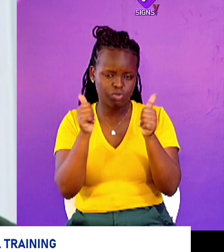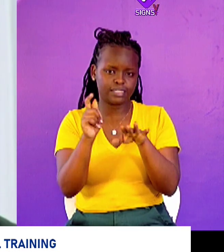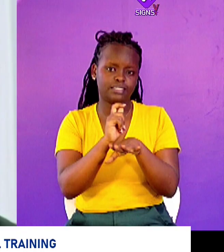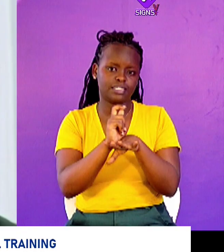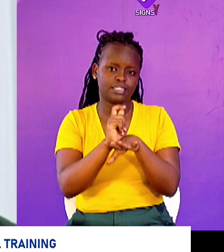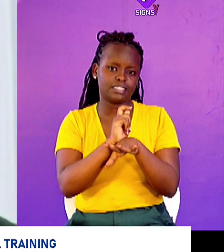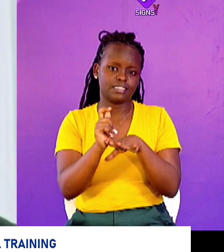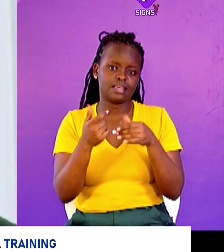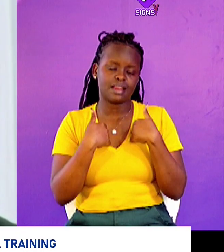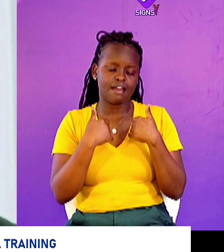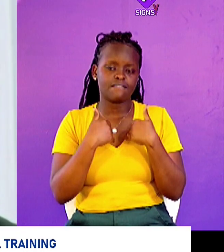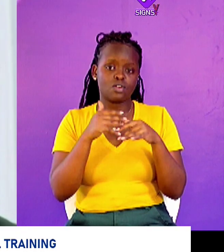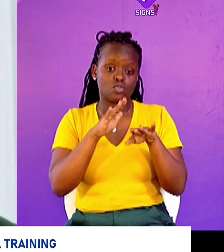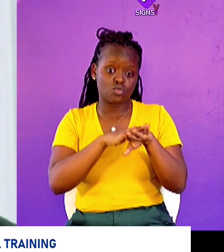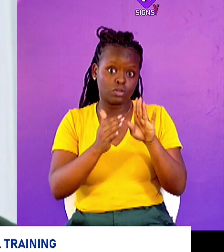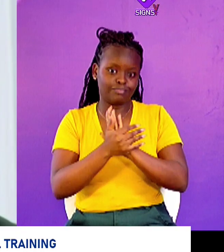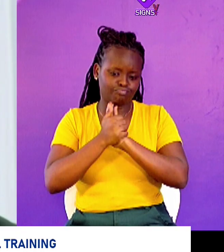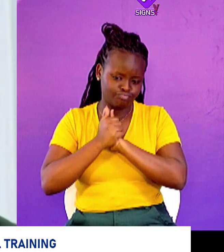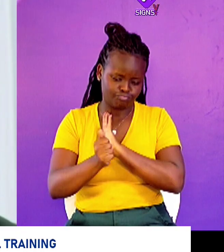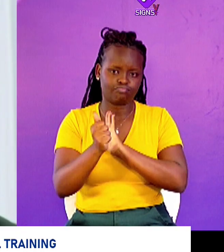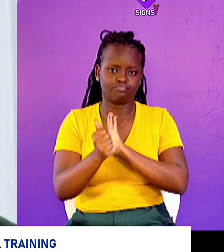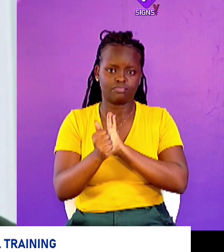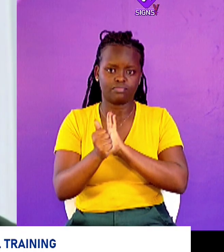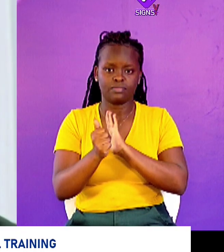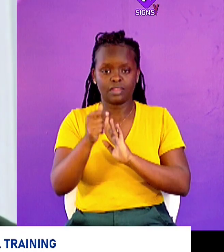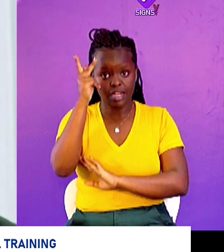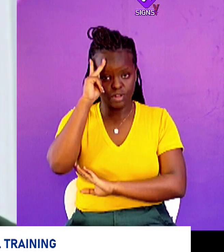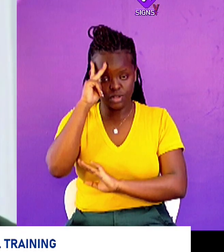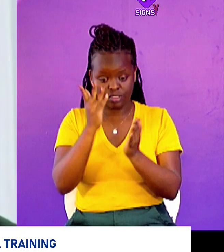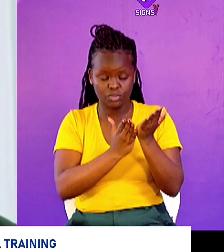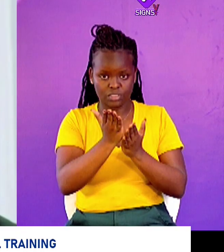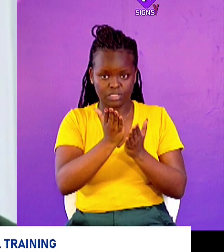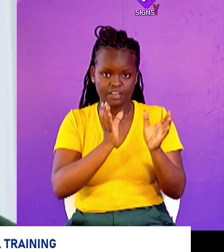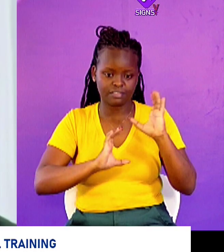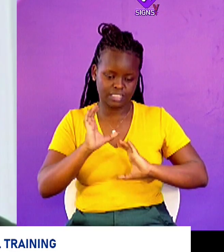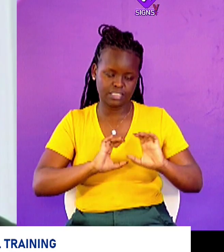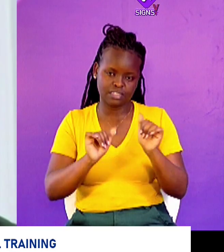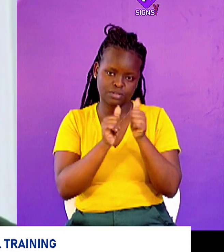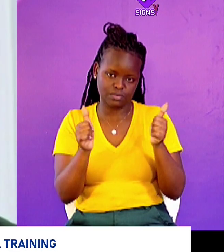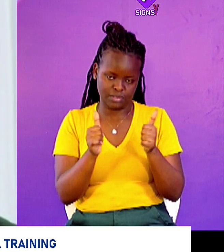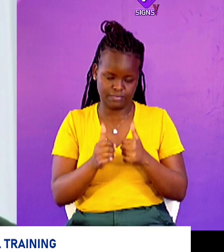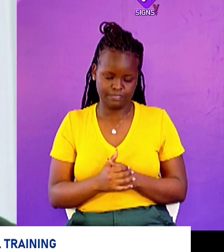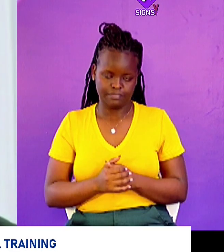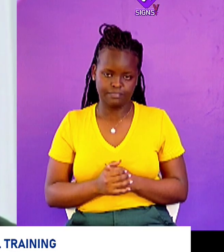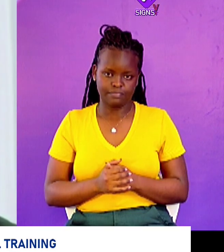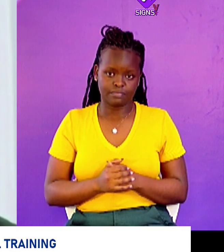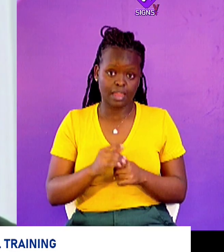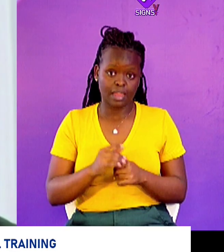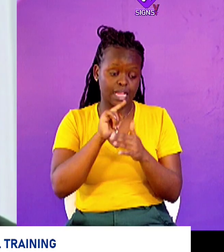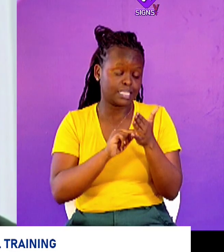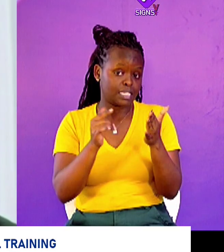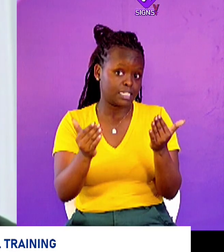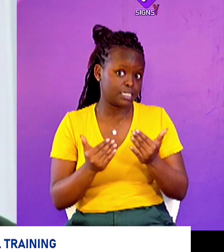with prerequisite skills and knowledge to serve the citizens effectively. This is a